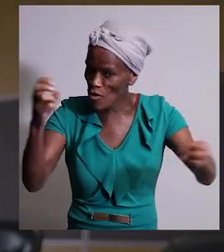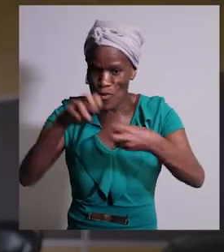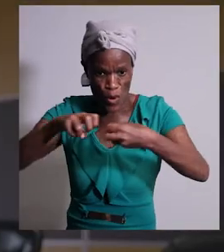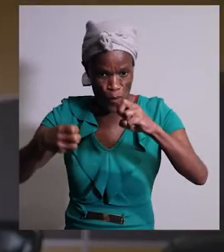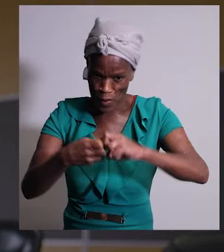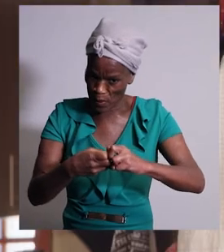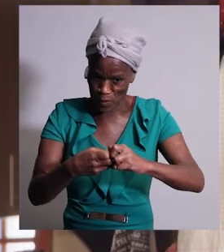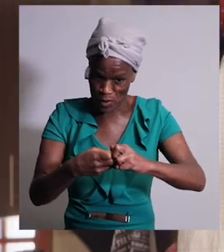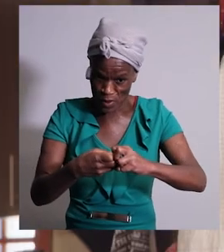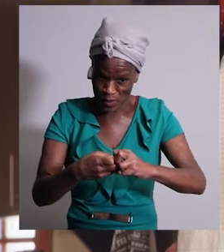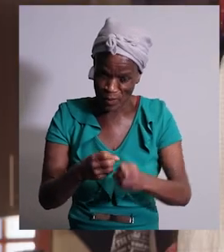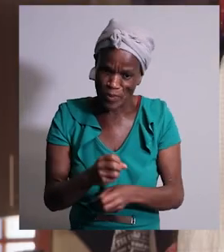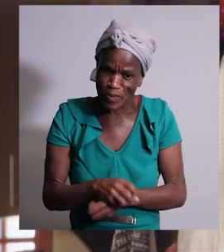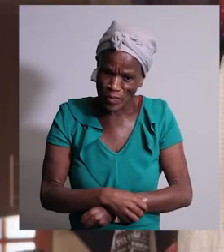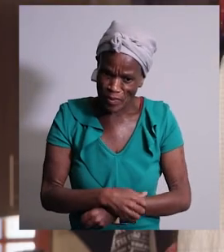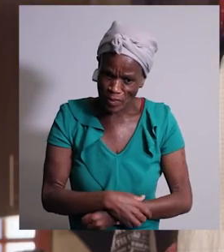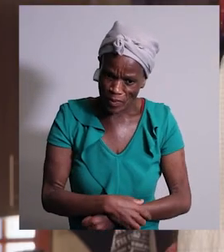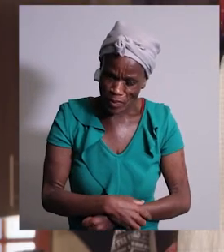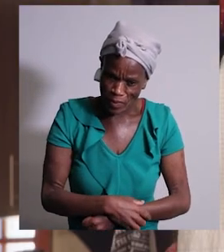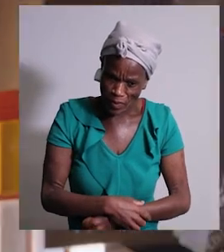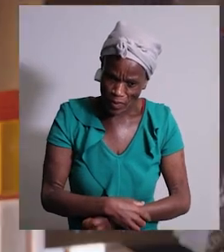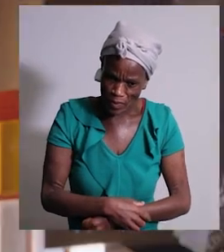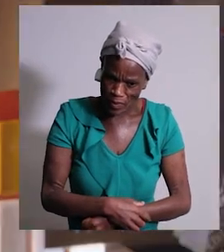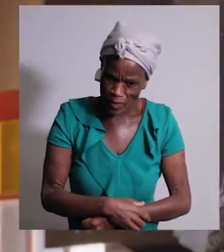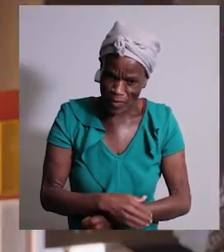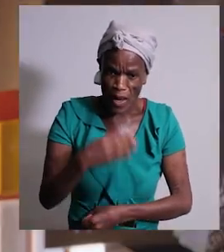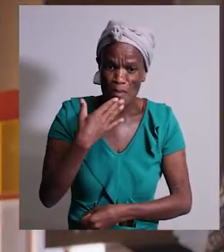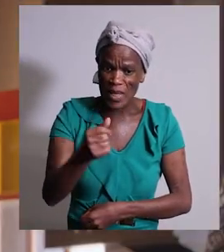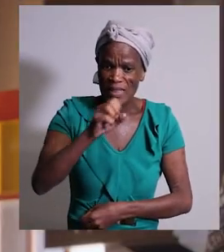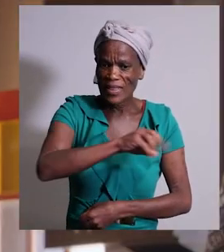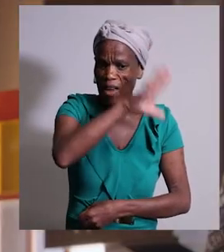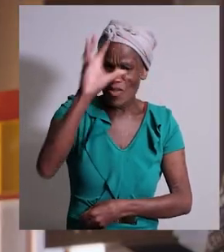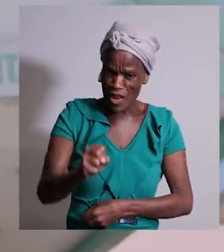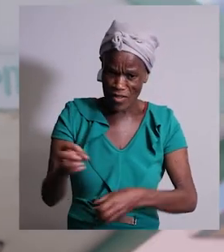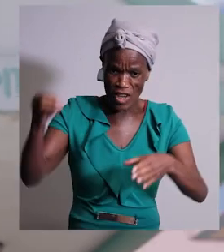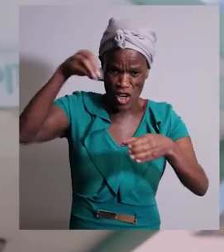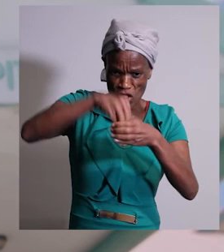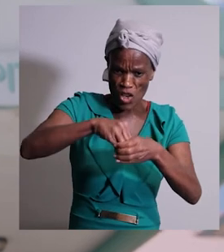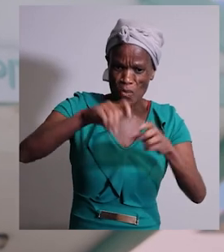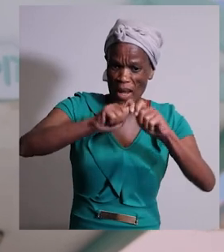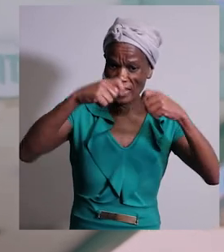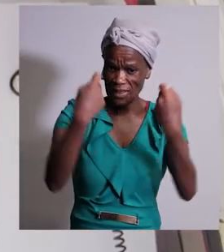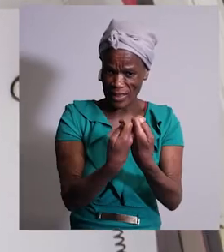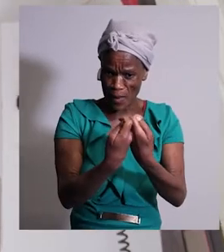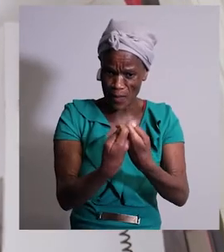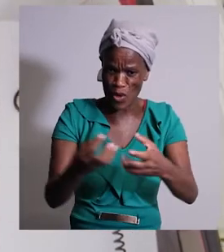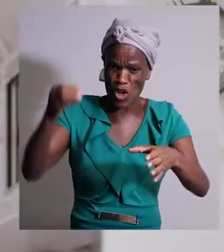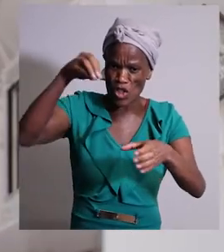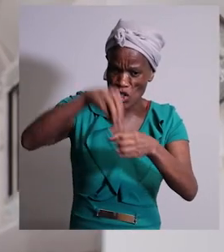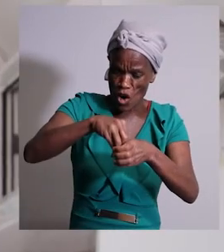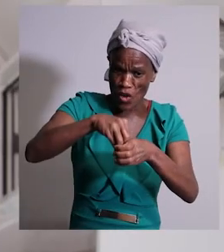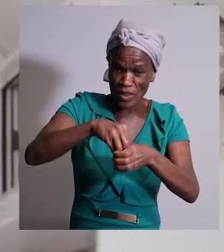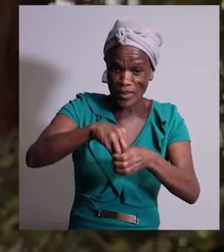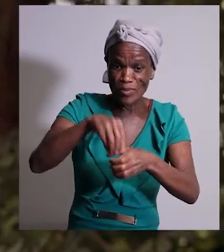protect others. South Africa, join my team, join the vaccination. Let's get vaccinated. Join my team,